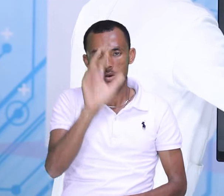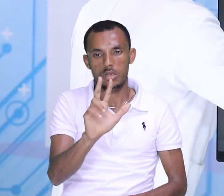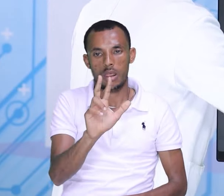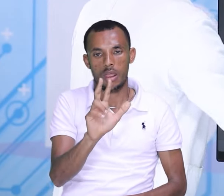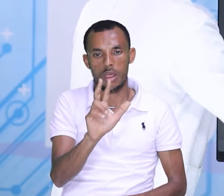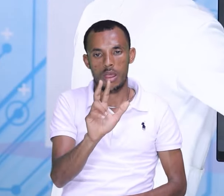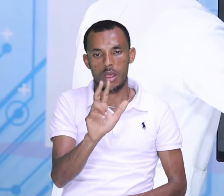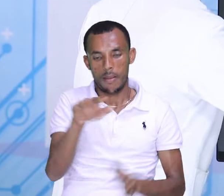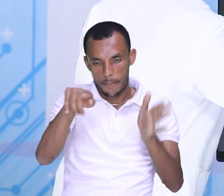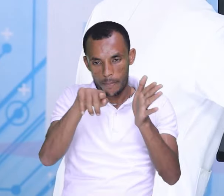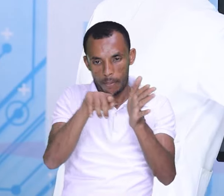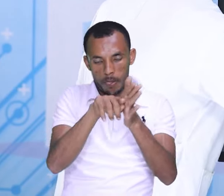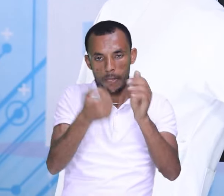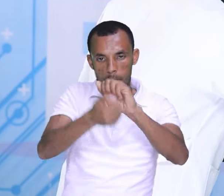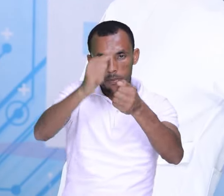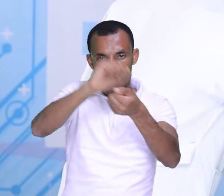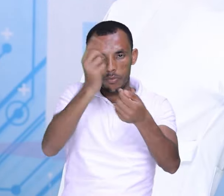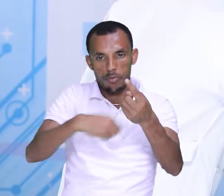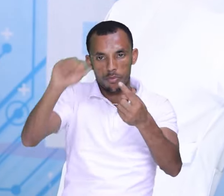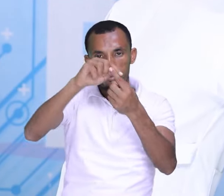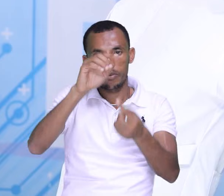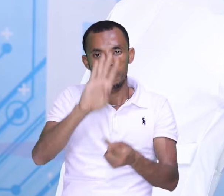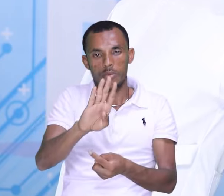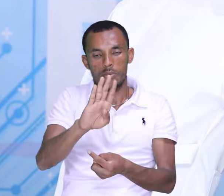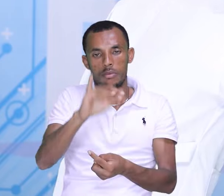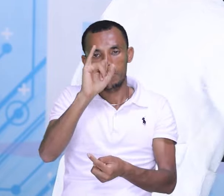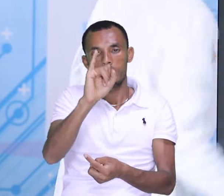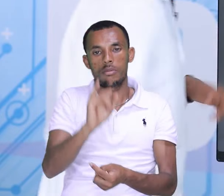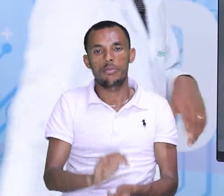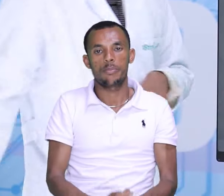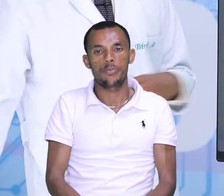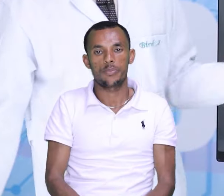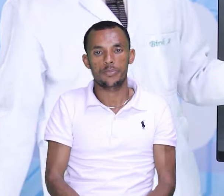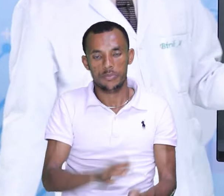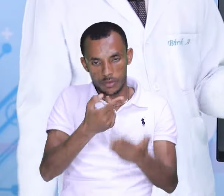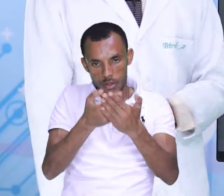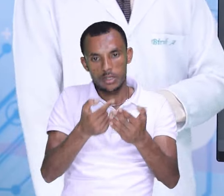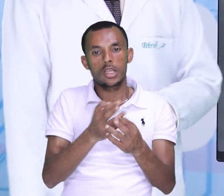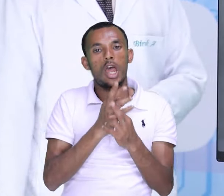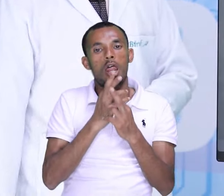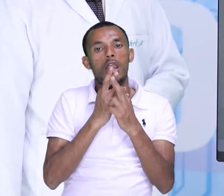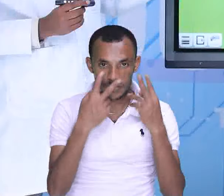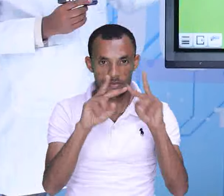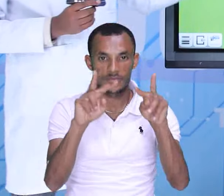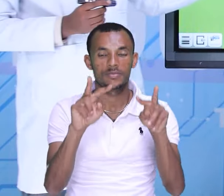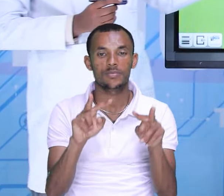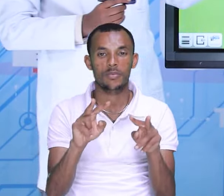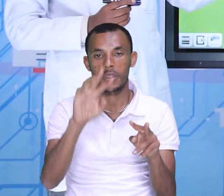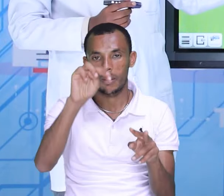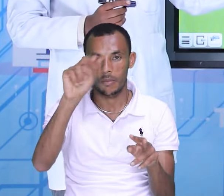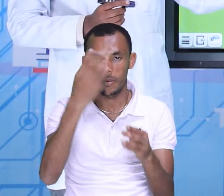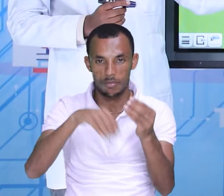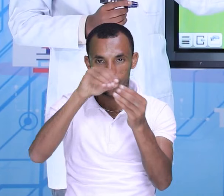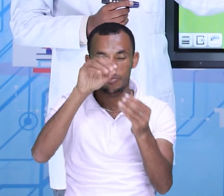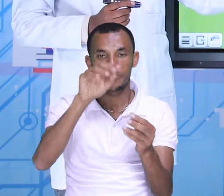BiO3 minus converted into Bi. This is a reduction half reaction. Mn